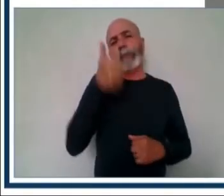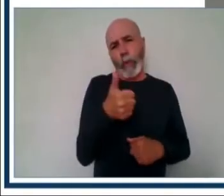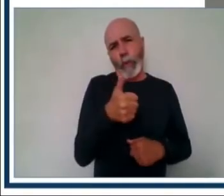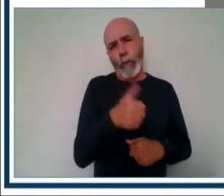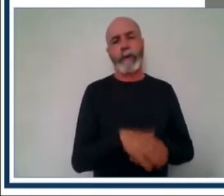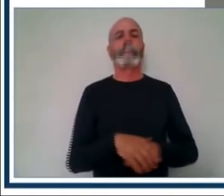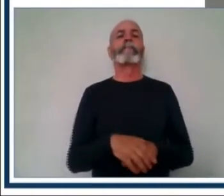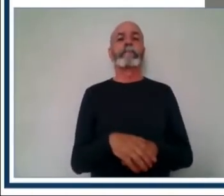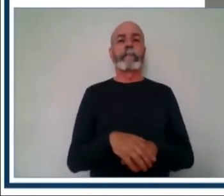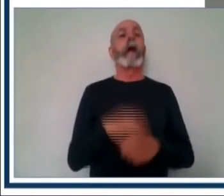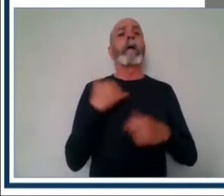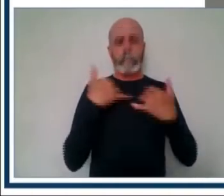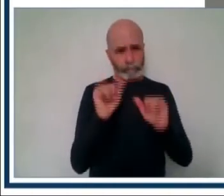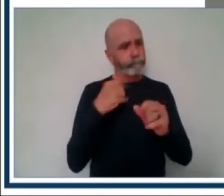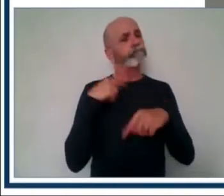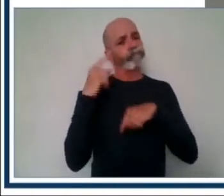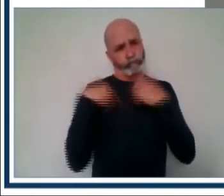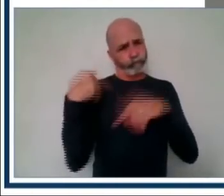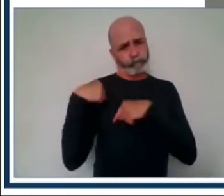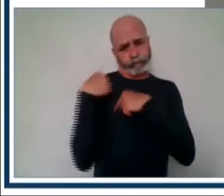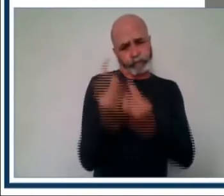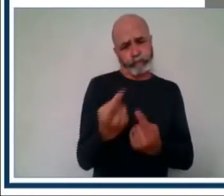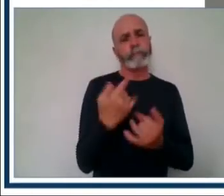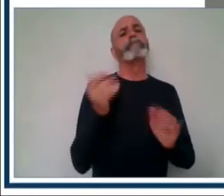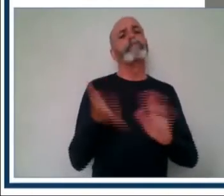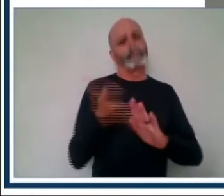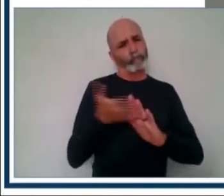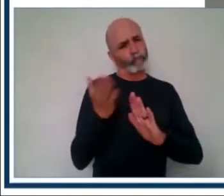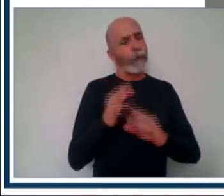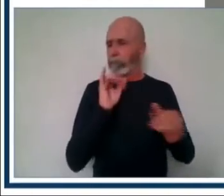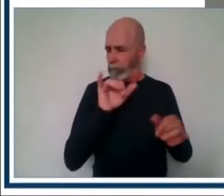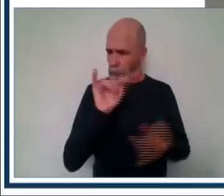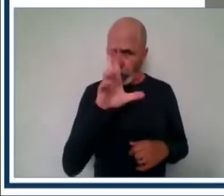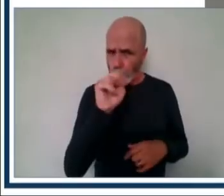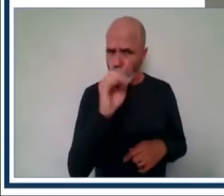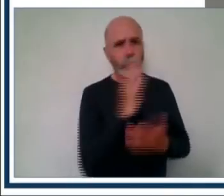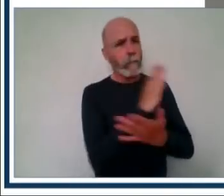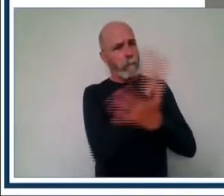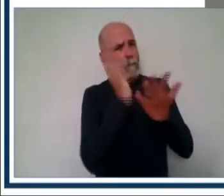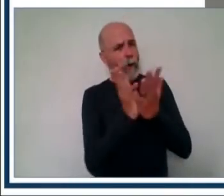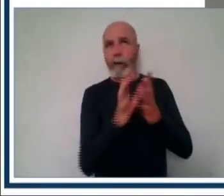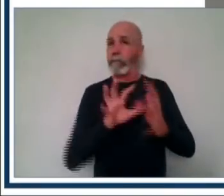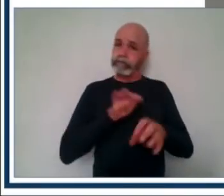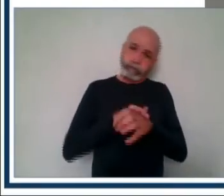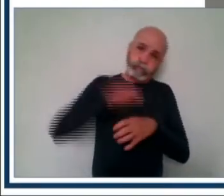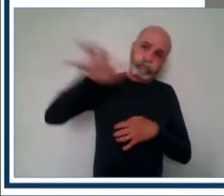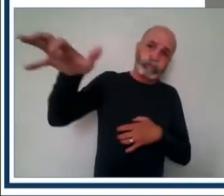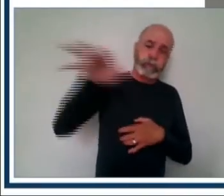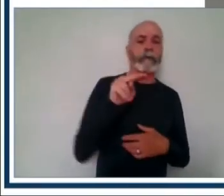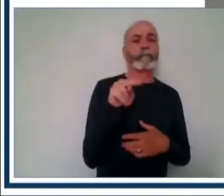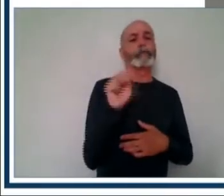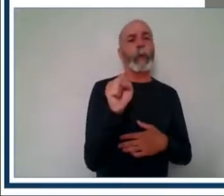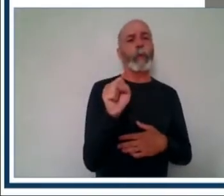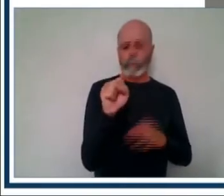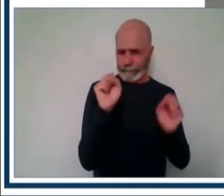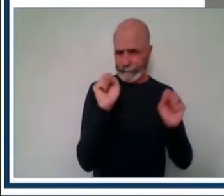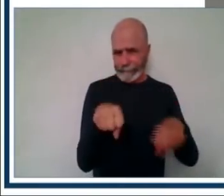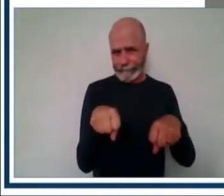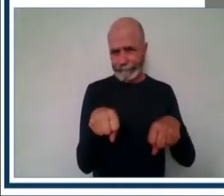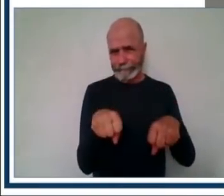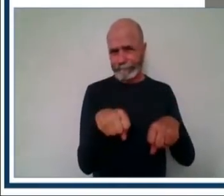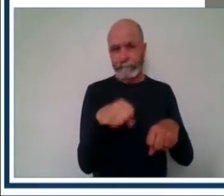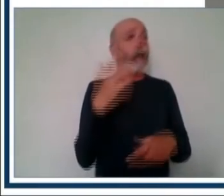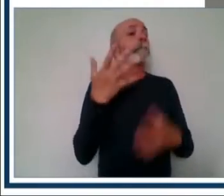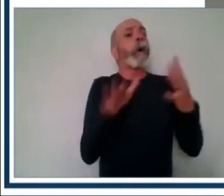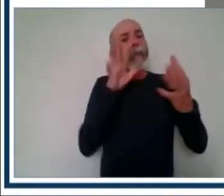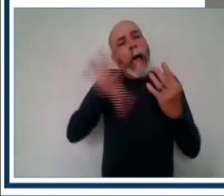certainly by once we get into June, every Nova Scotian who's eligible, including if we have to add on the 12 to